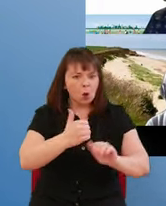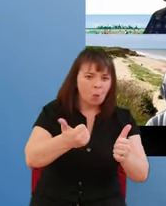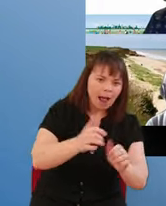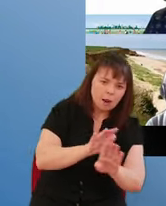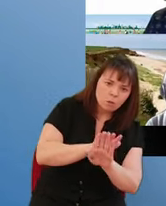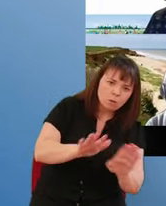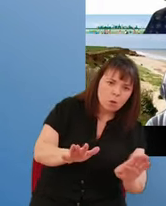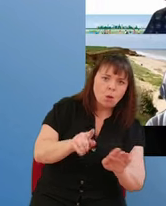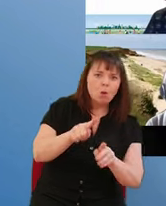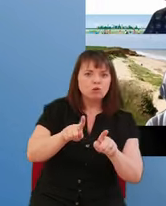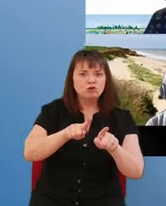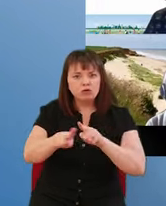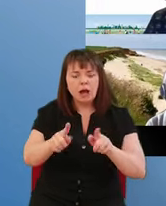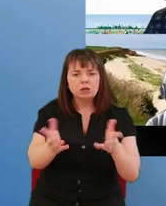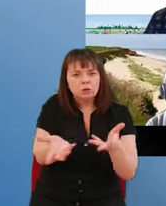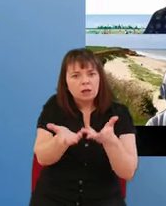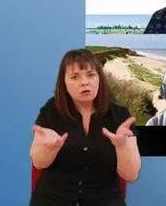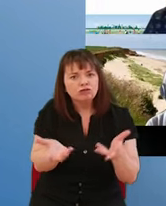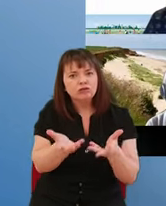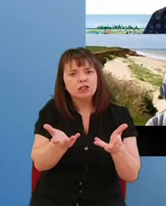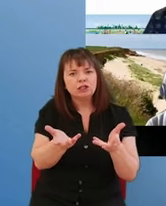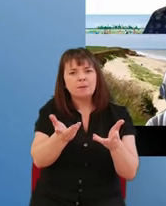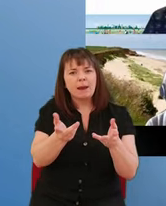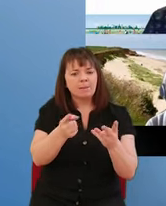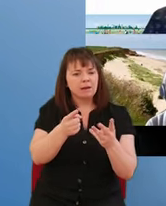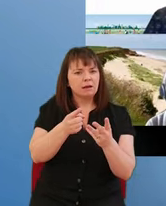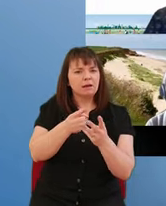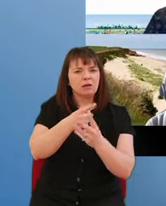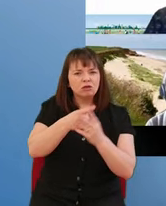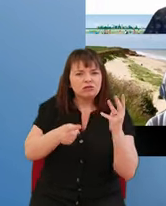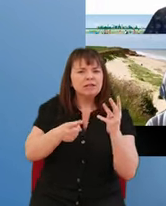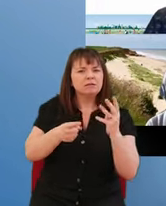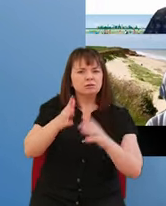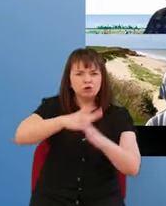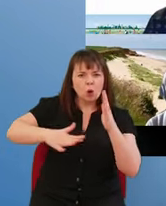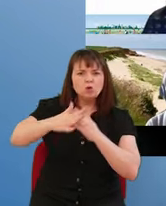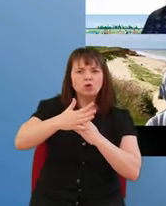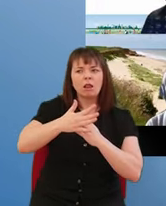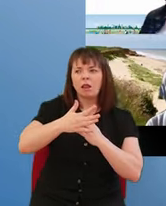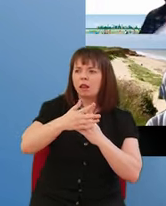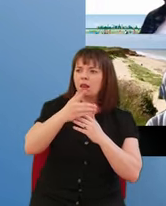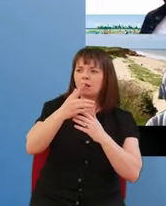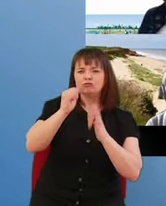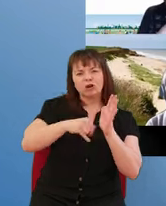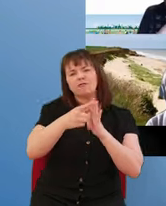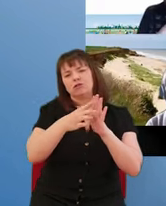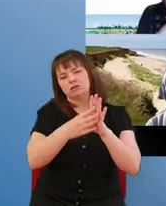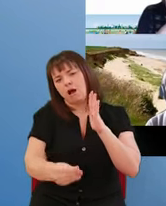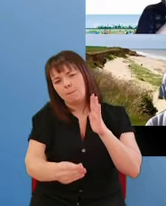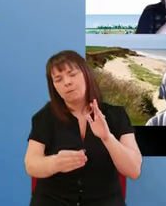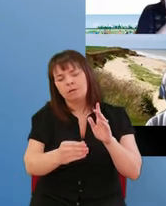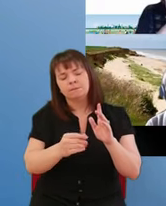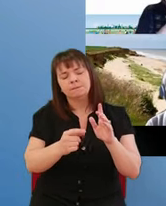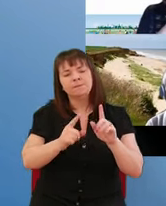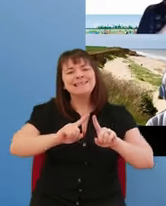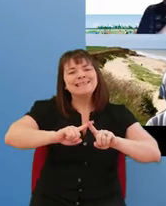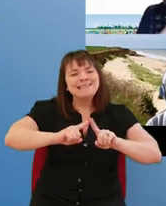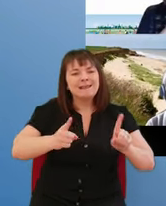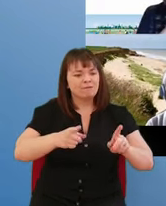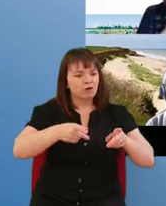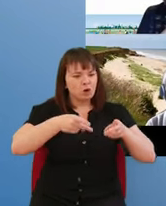approaching this. But I think we've probably got quite a good start here, which is setting out the broad outline of the plan.